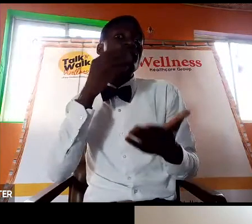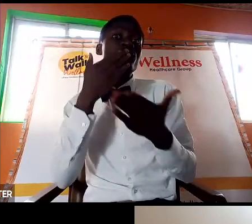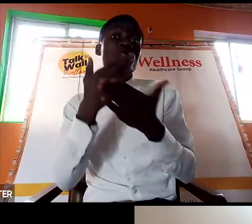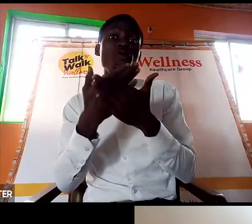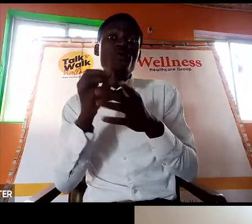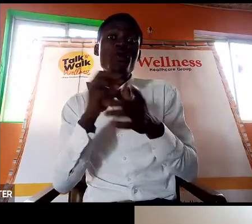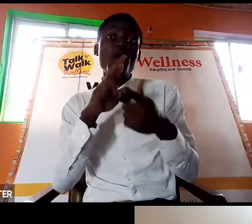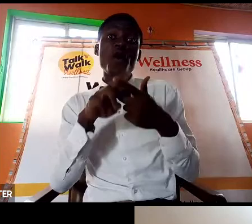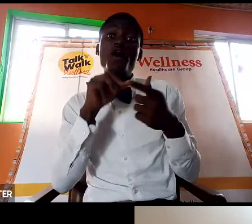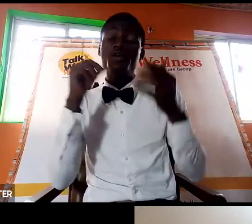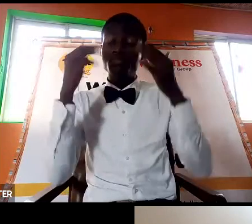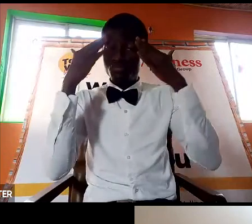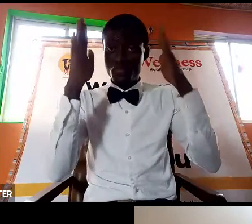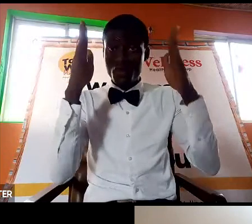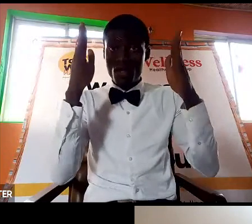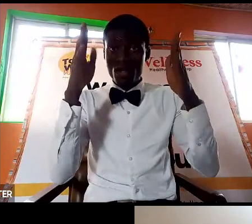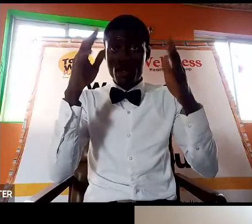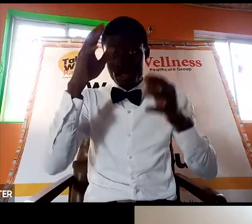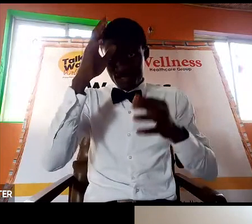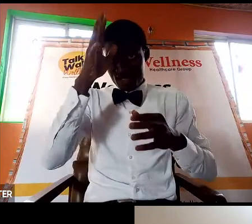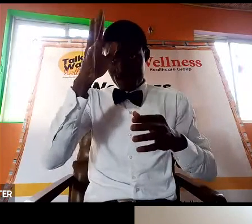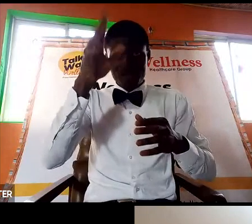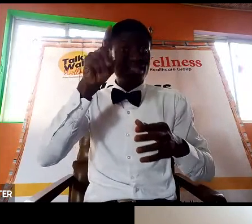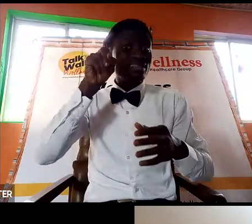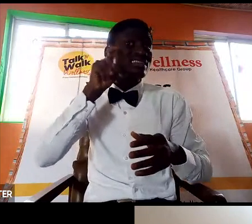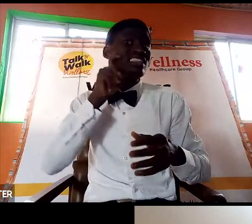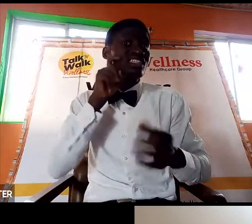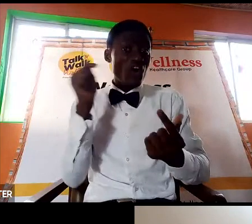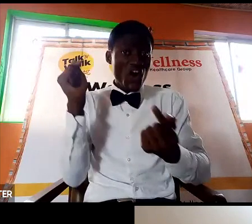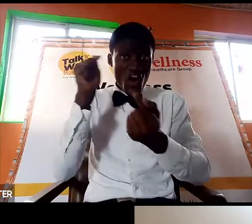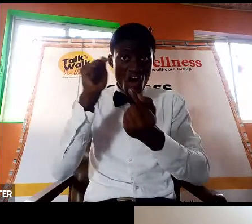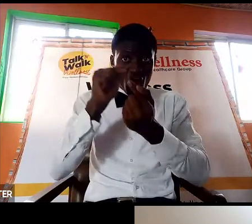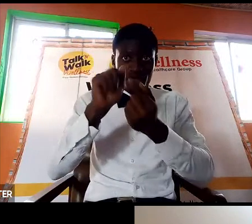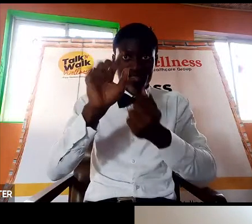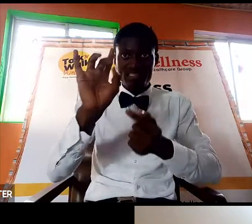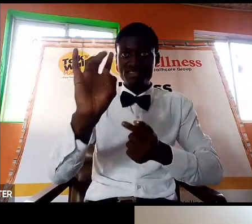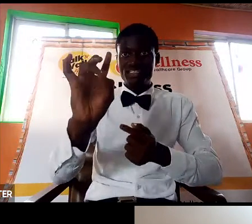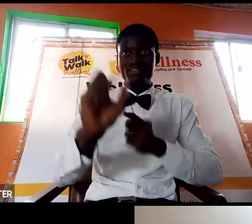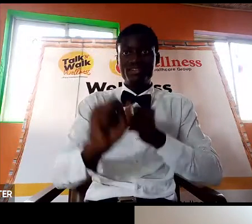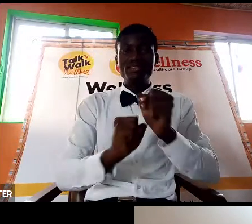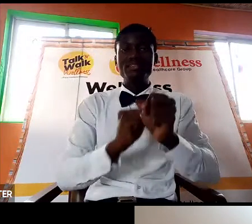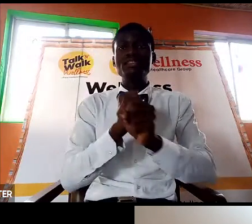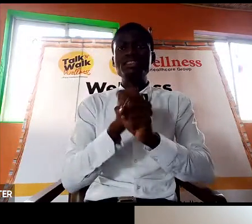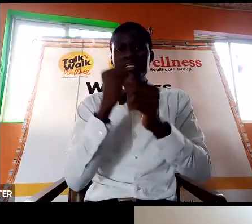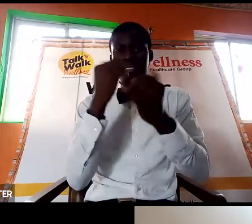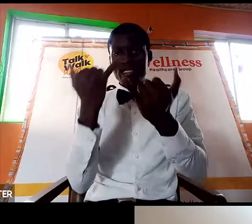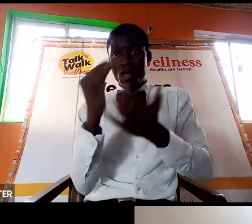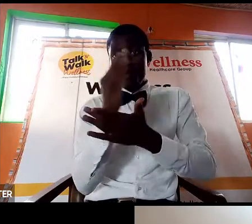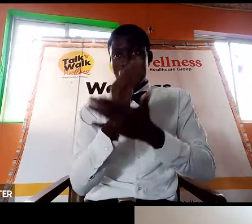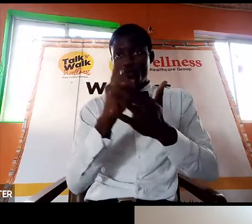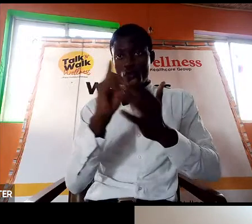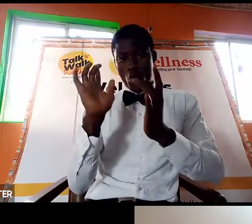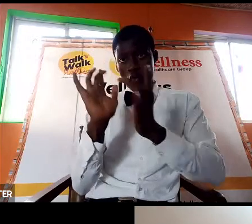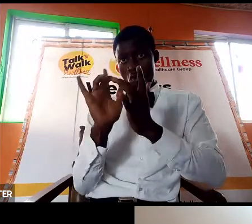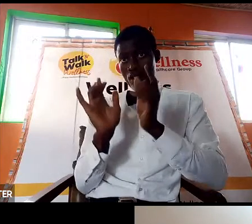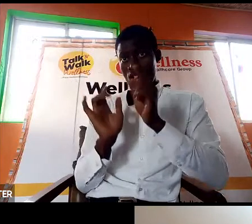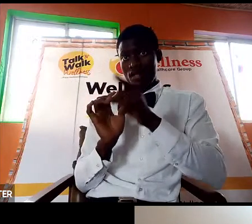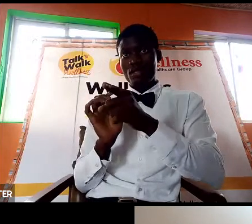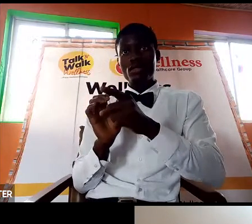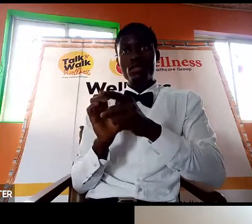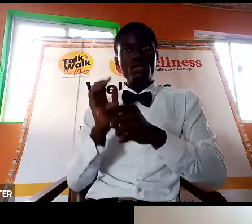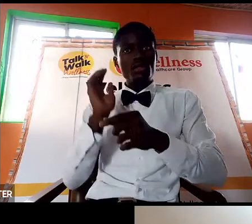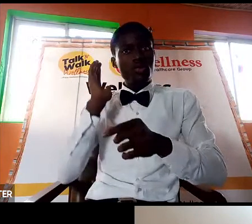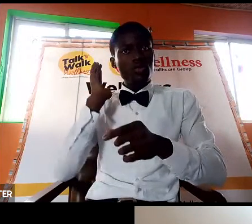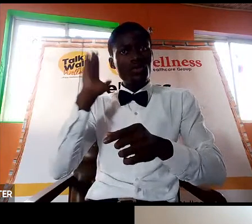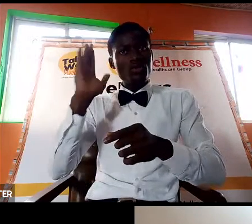till that time. And someone reached out to me that should married couples always have sex, especially when